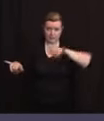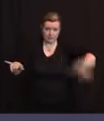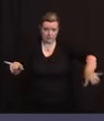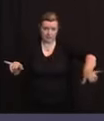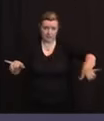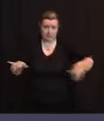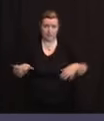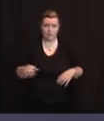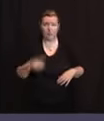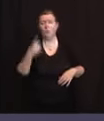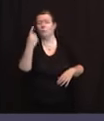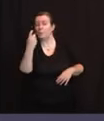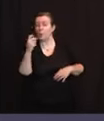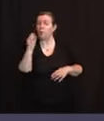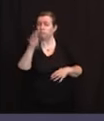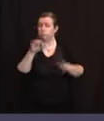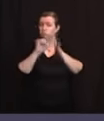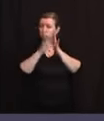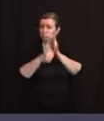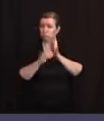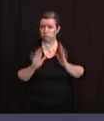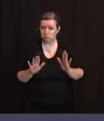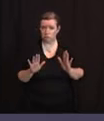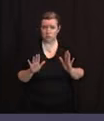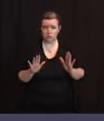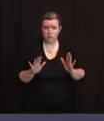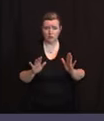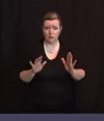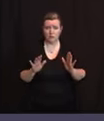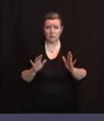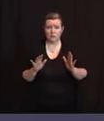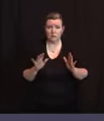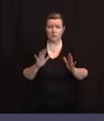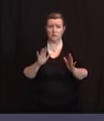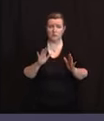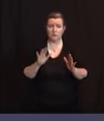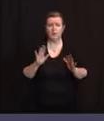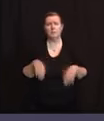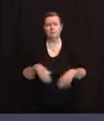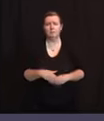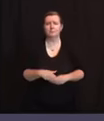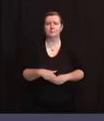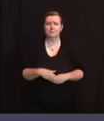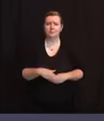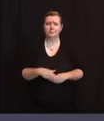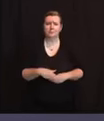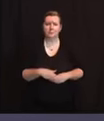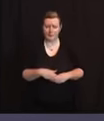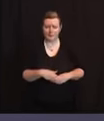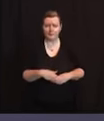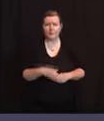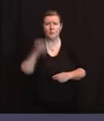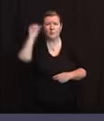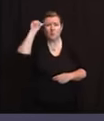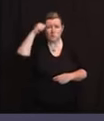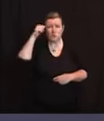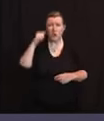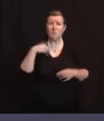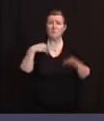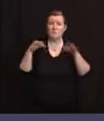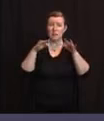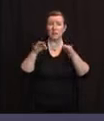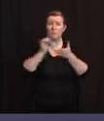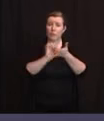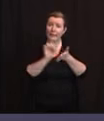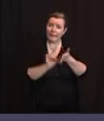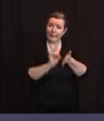but we said a lot back in, again, this is at a time when Judy's going through this timeline, and I'm thinking, what did Italy look like